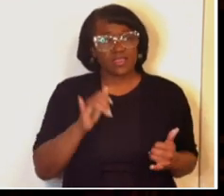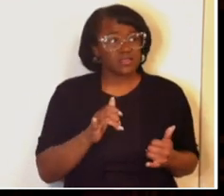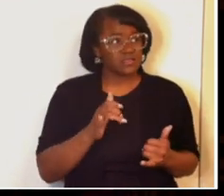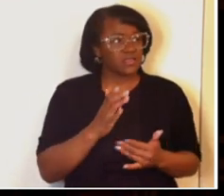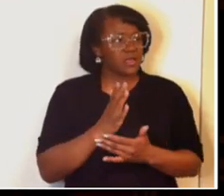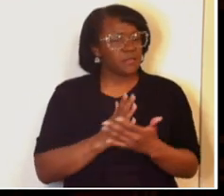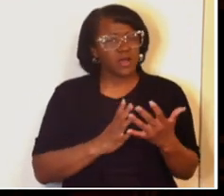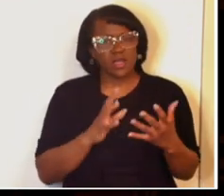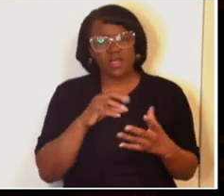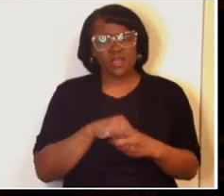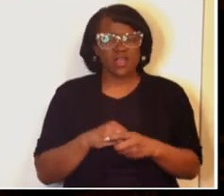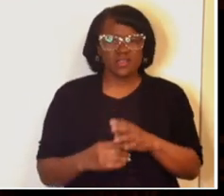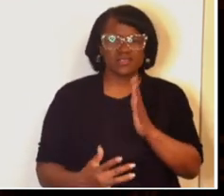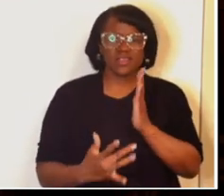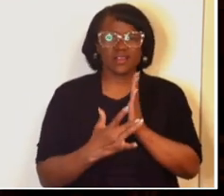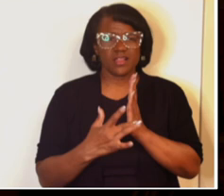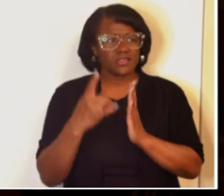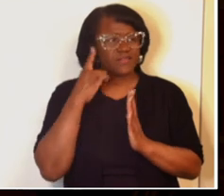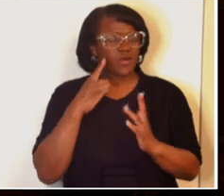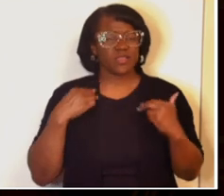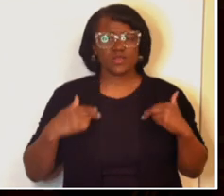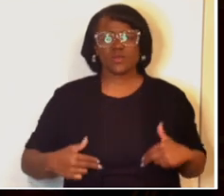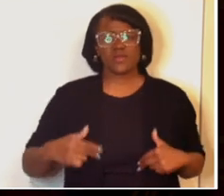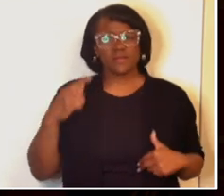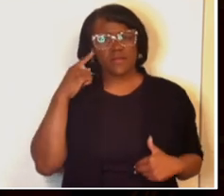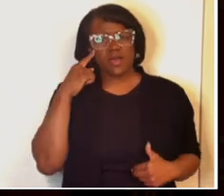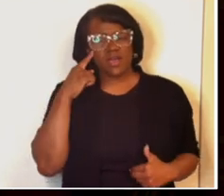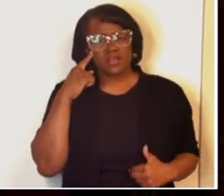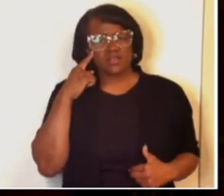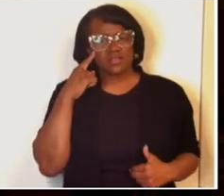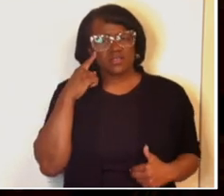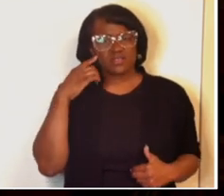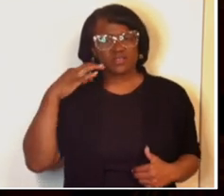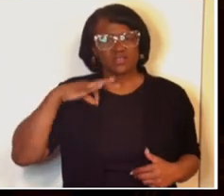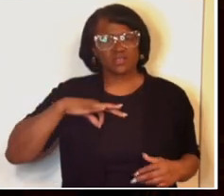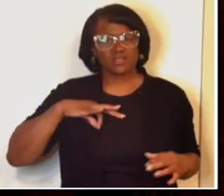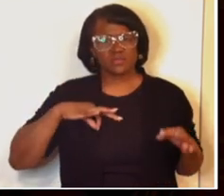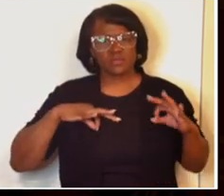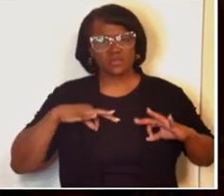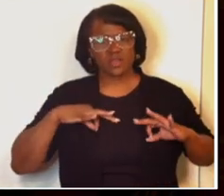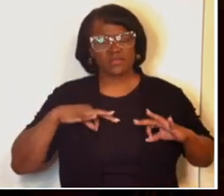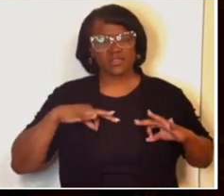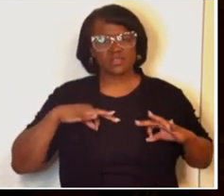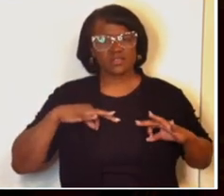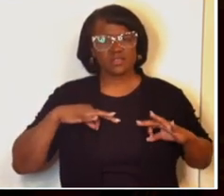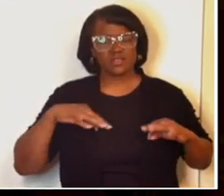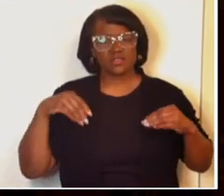mind to profit and traffic and watch.